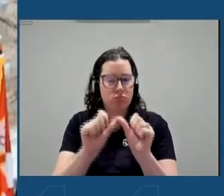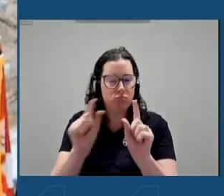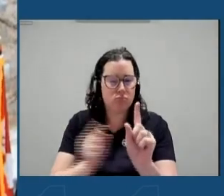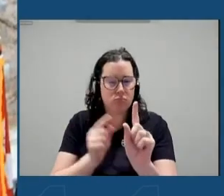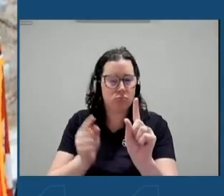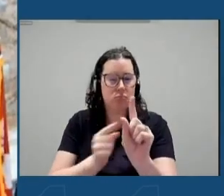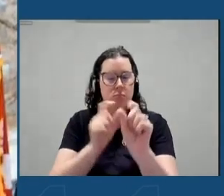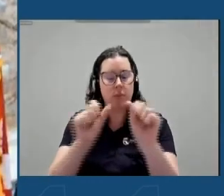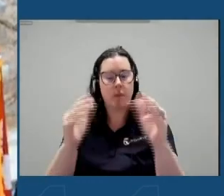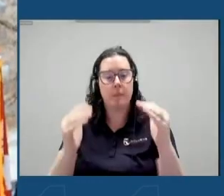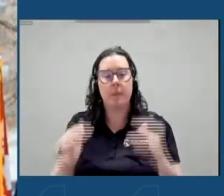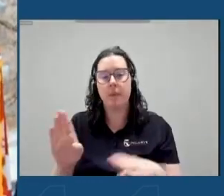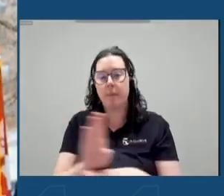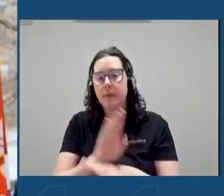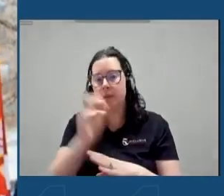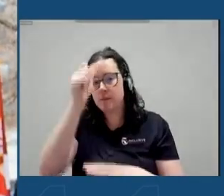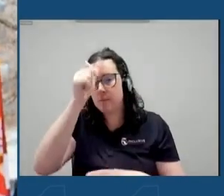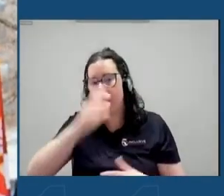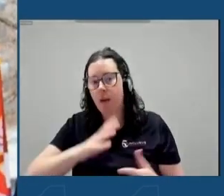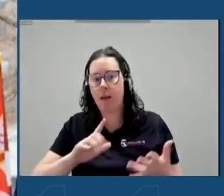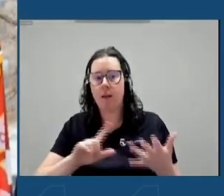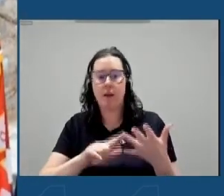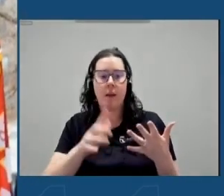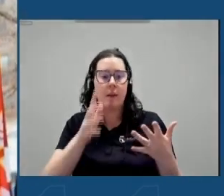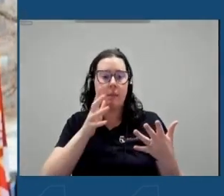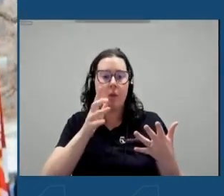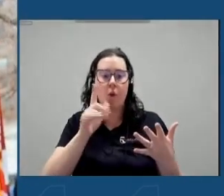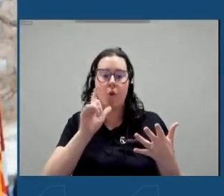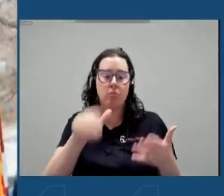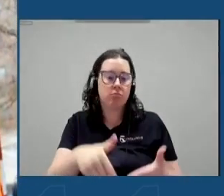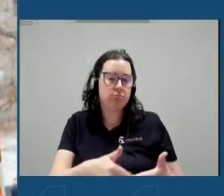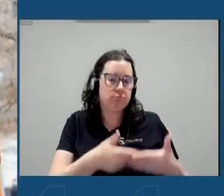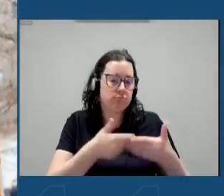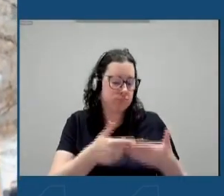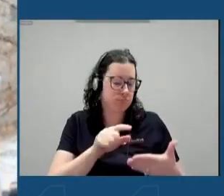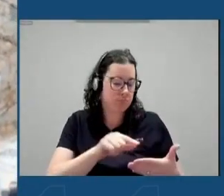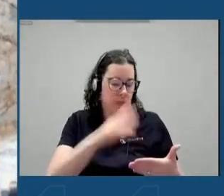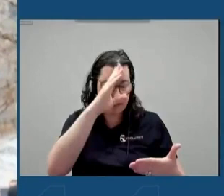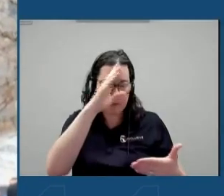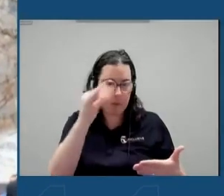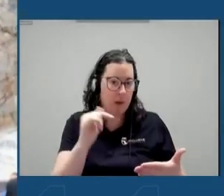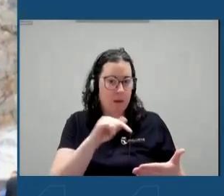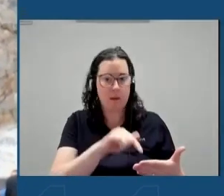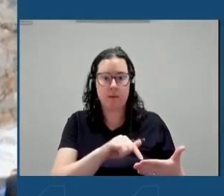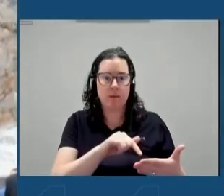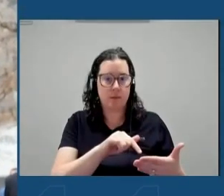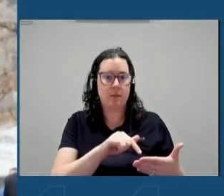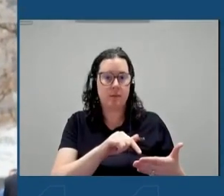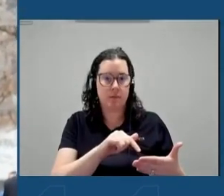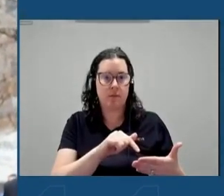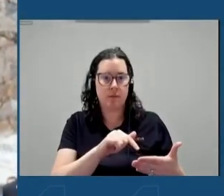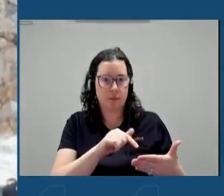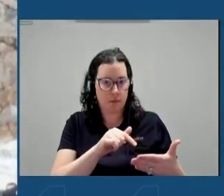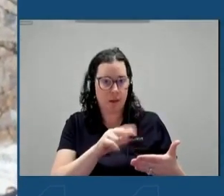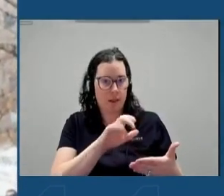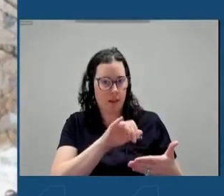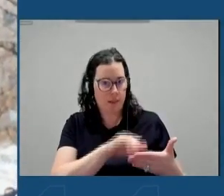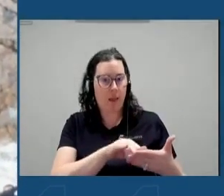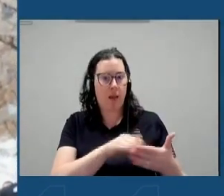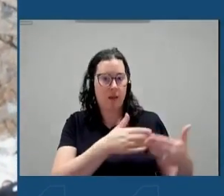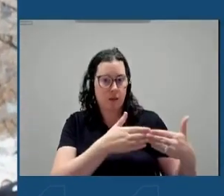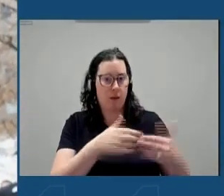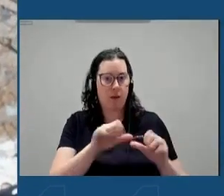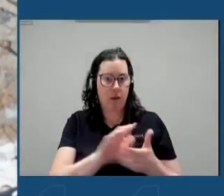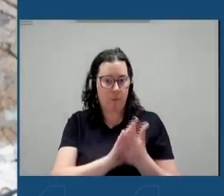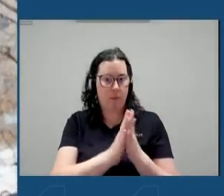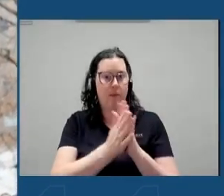businessman. A mother who is holding a child with an expectation to allow that child to participate in our dream.